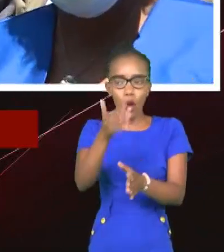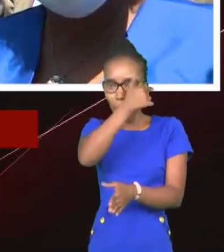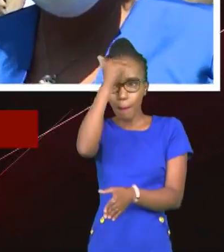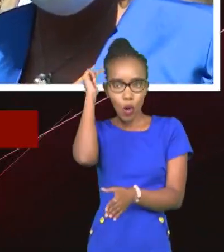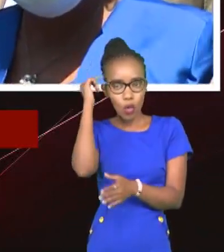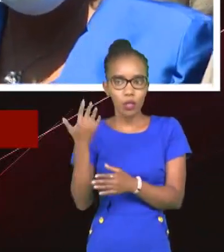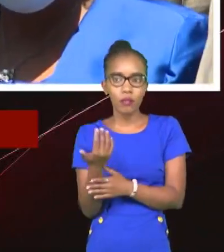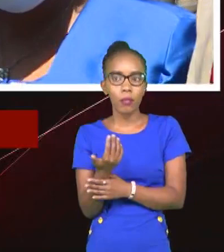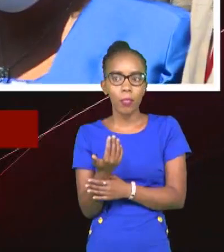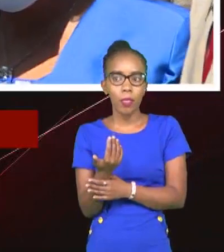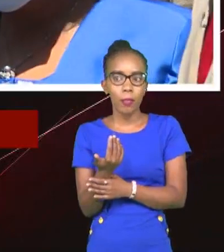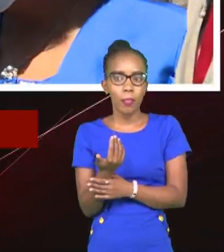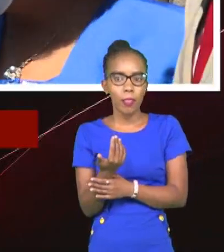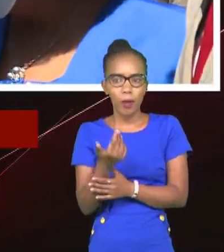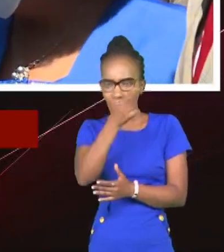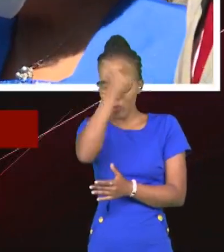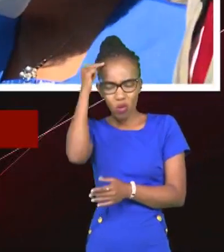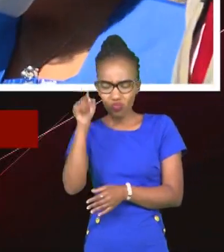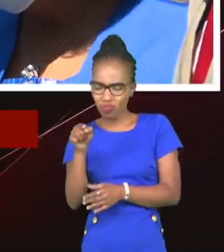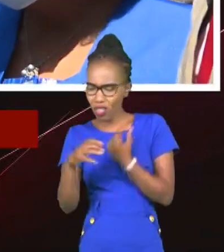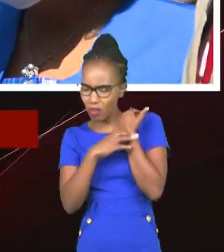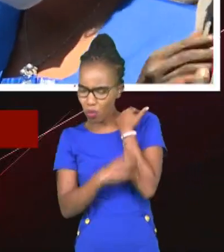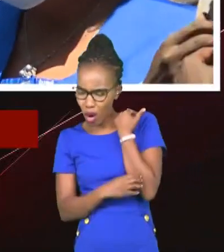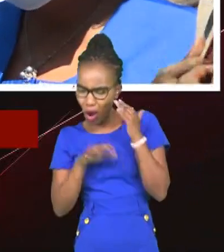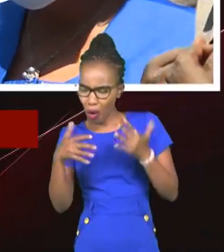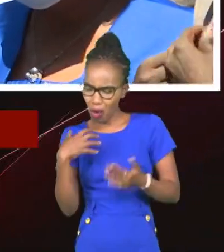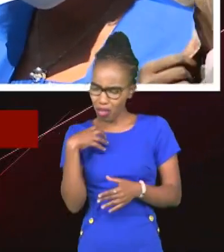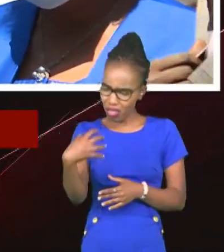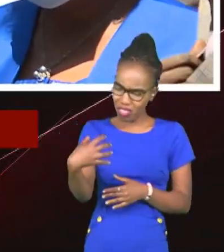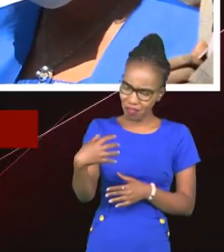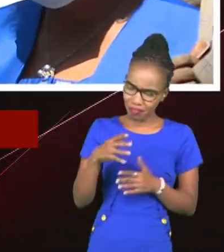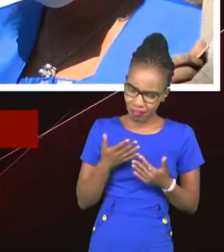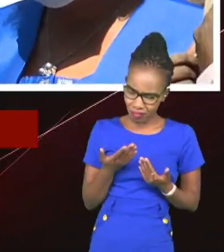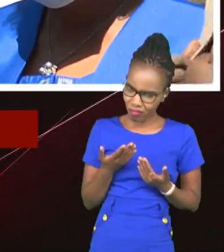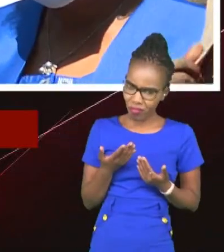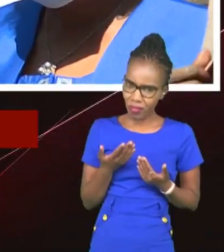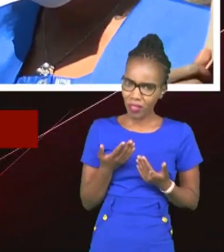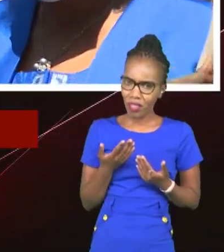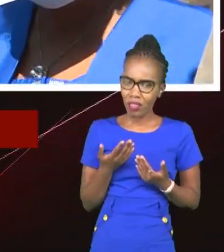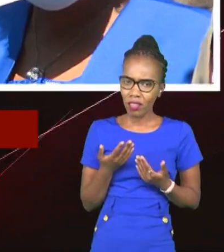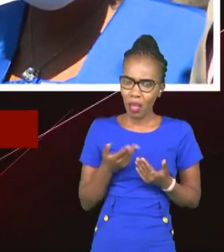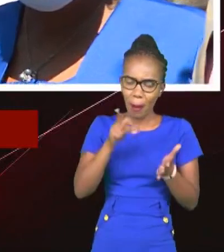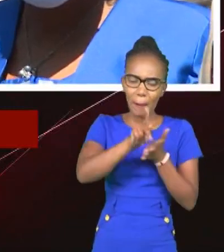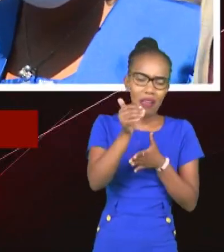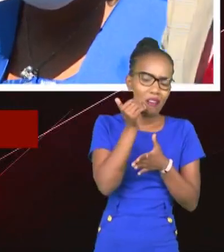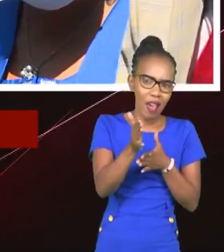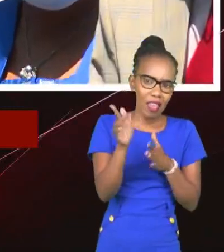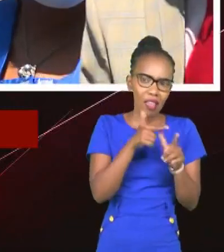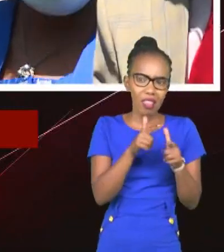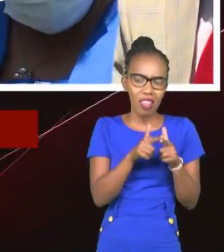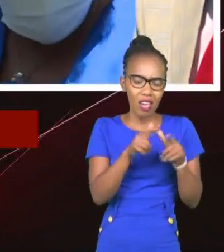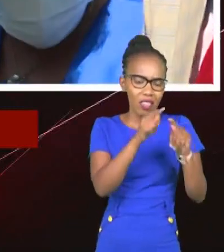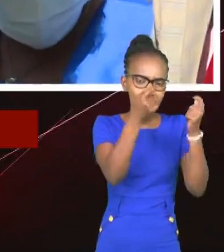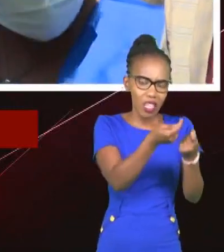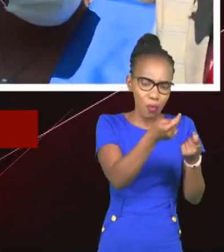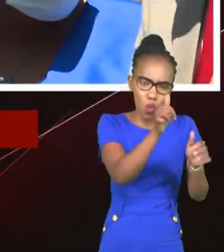are of this particular income or income bracket, they are very poorly paid, that they belong to a particular tribe.